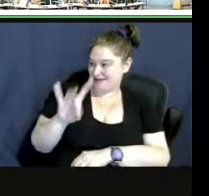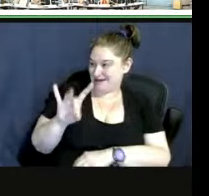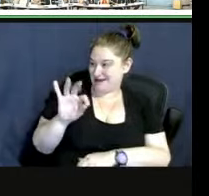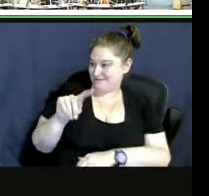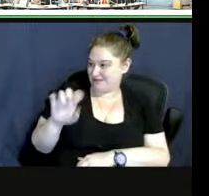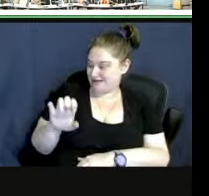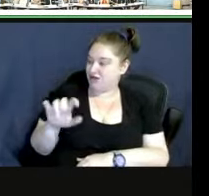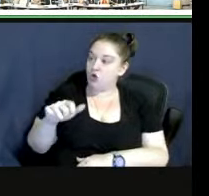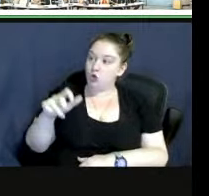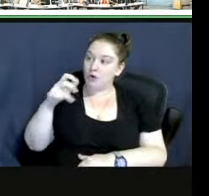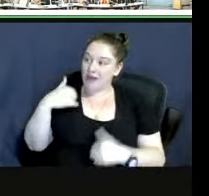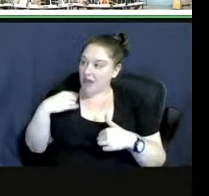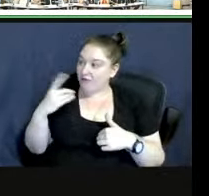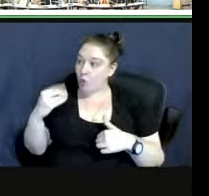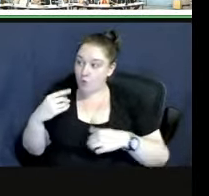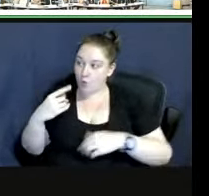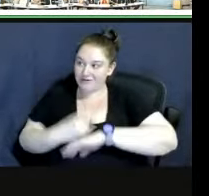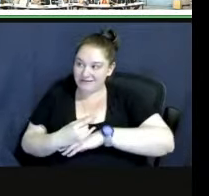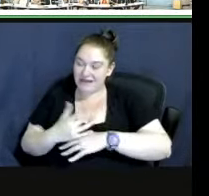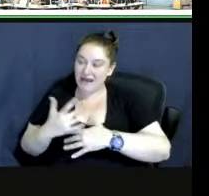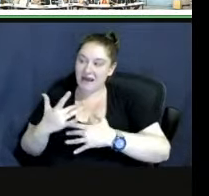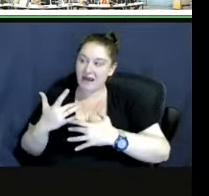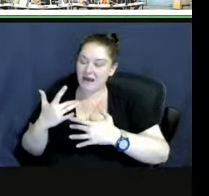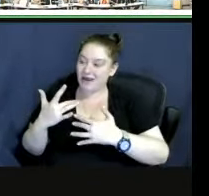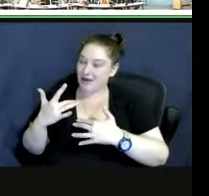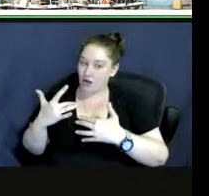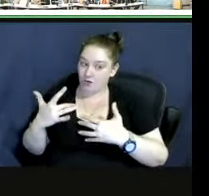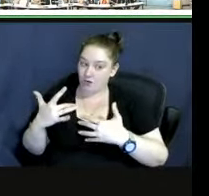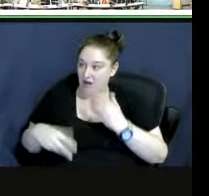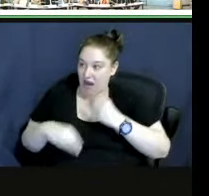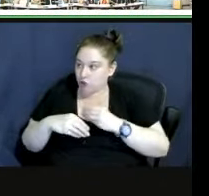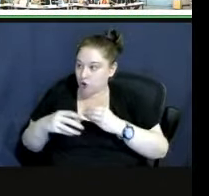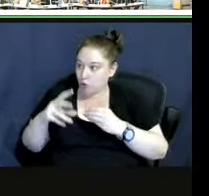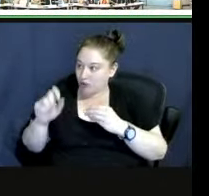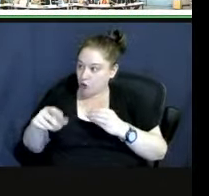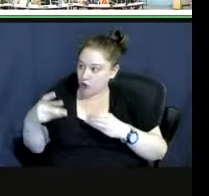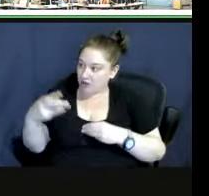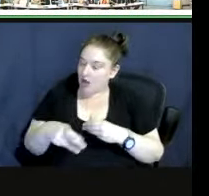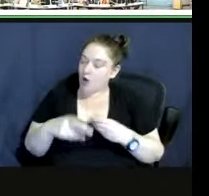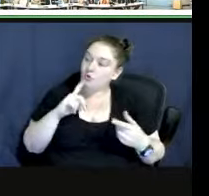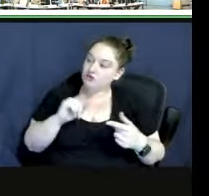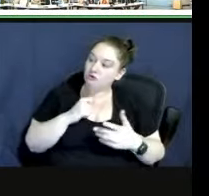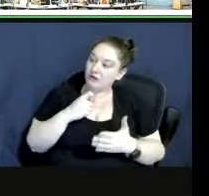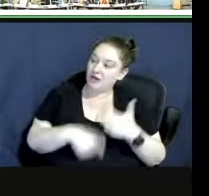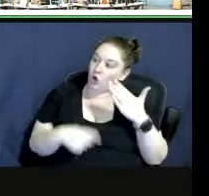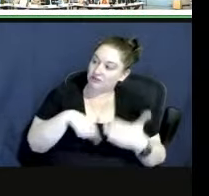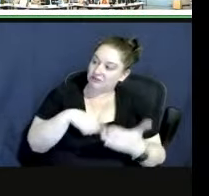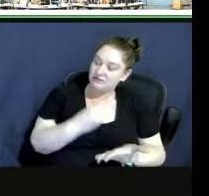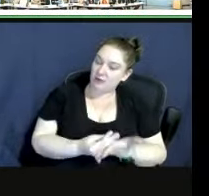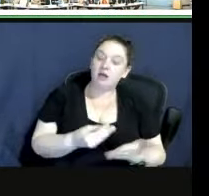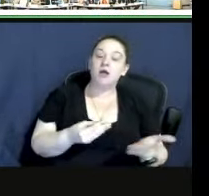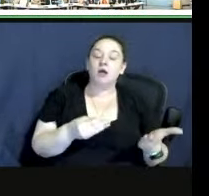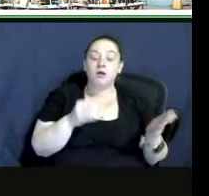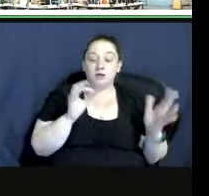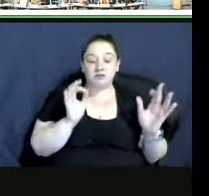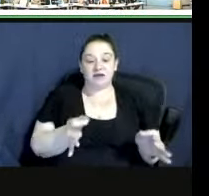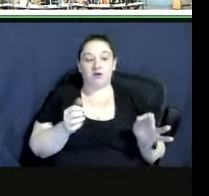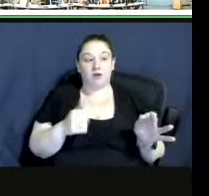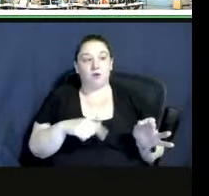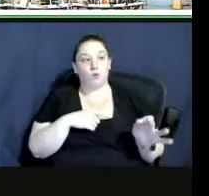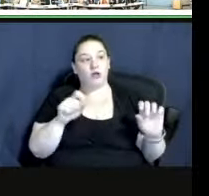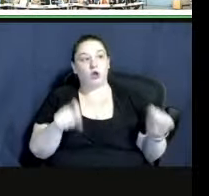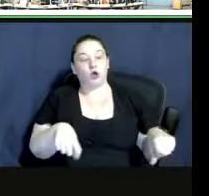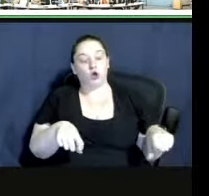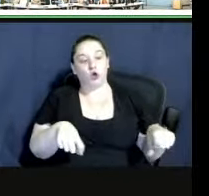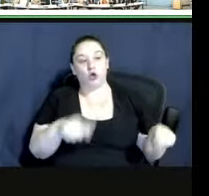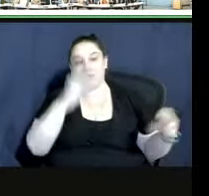extra library day to spare, or does that actually cost us money? We, Counselor, we can certainly, we